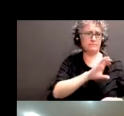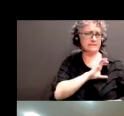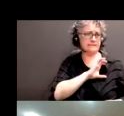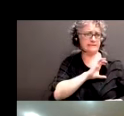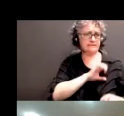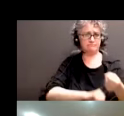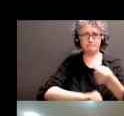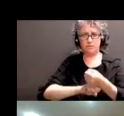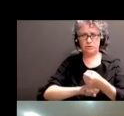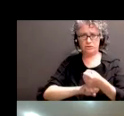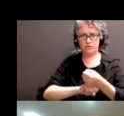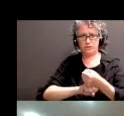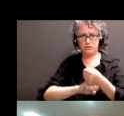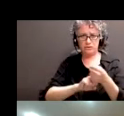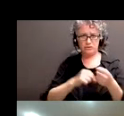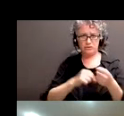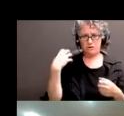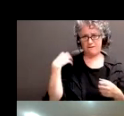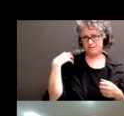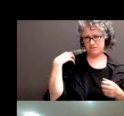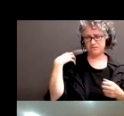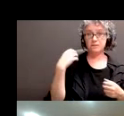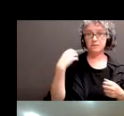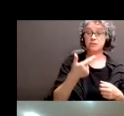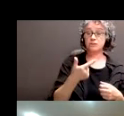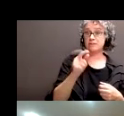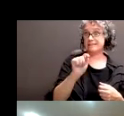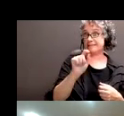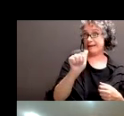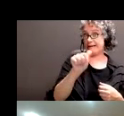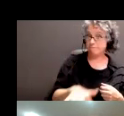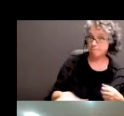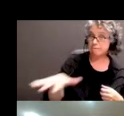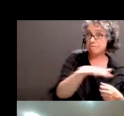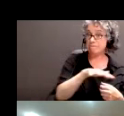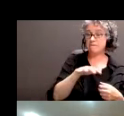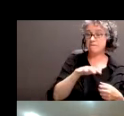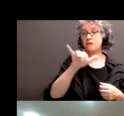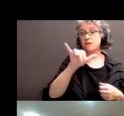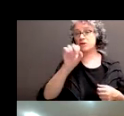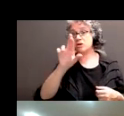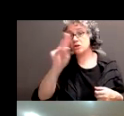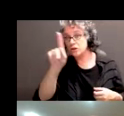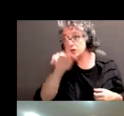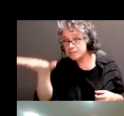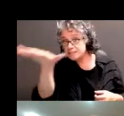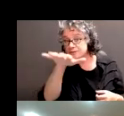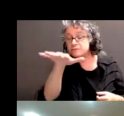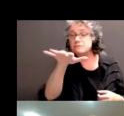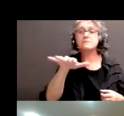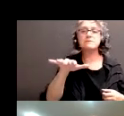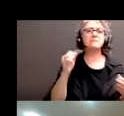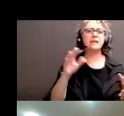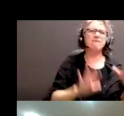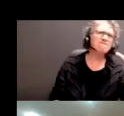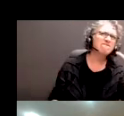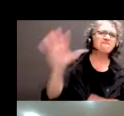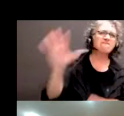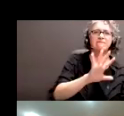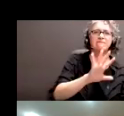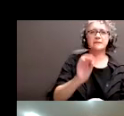officers. If you're in the GTA area and other regions like York region and many across Ontario, there are